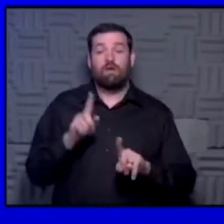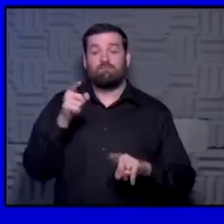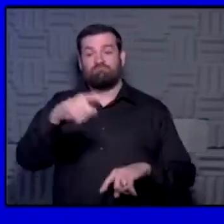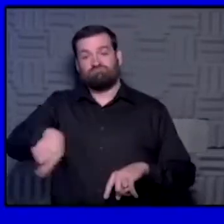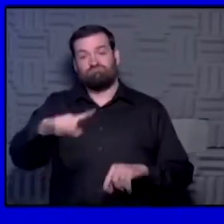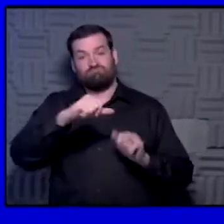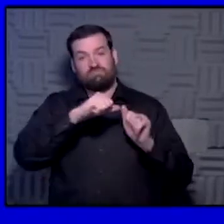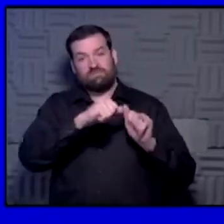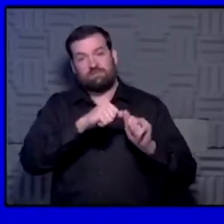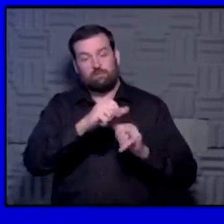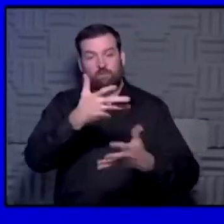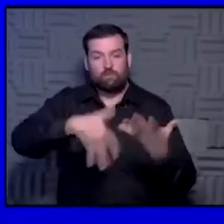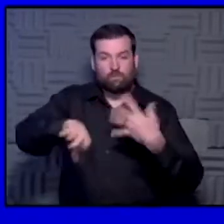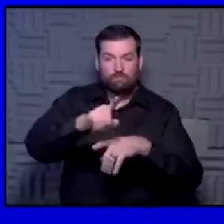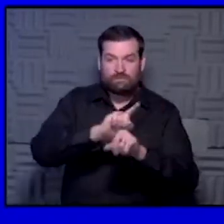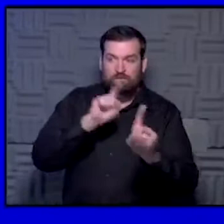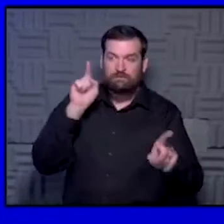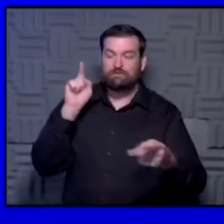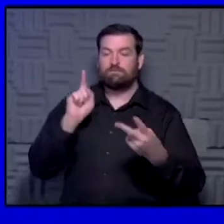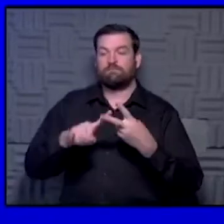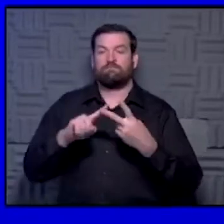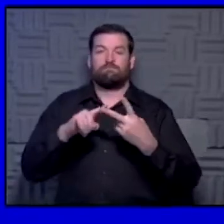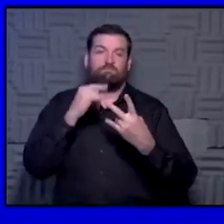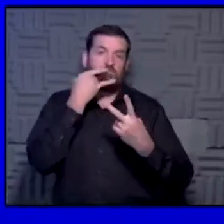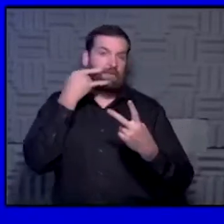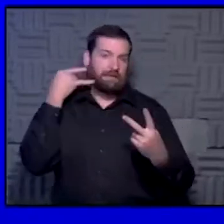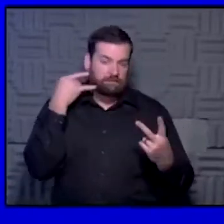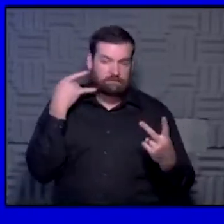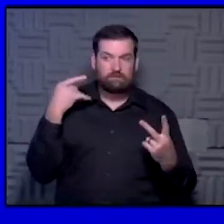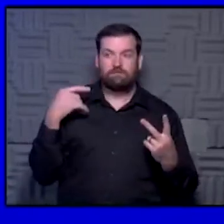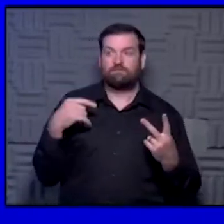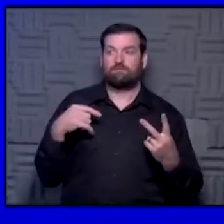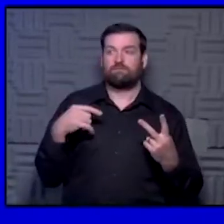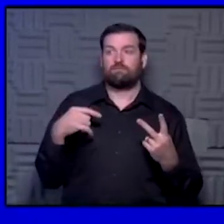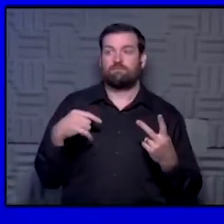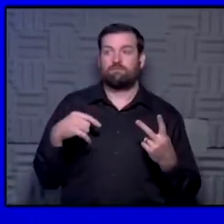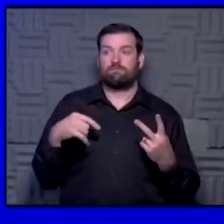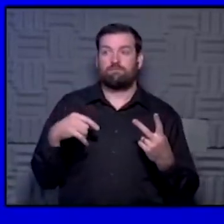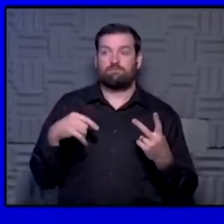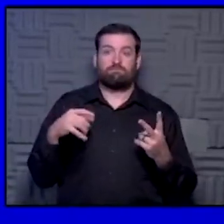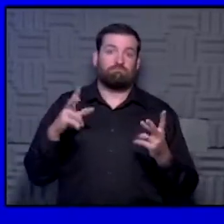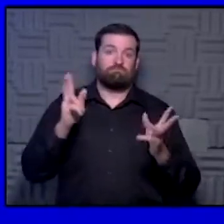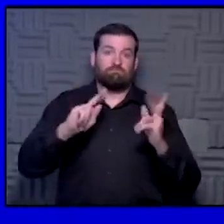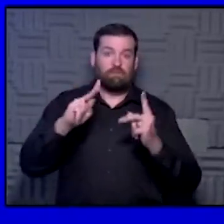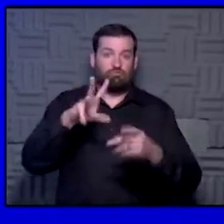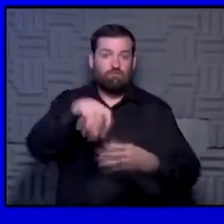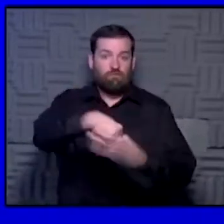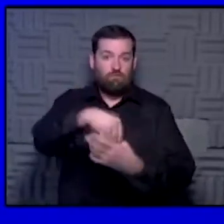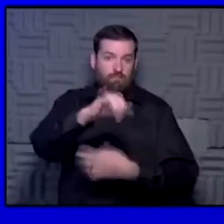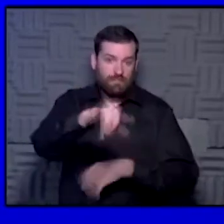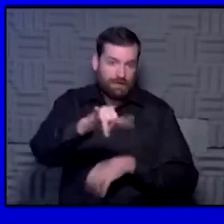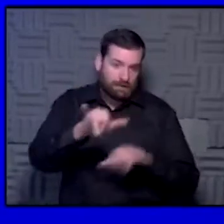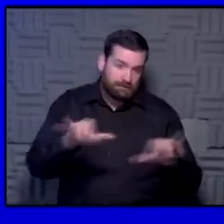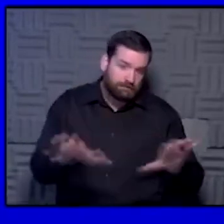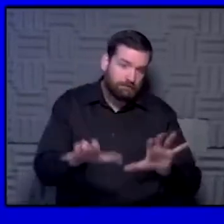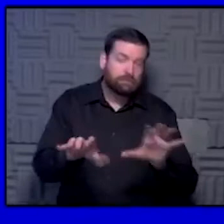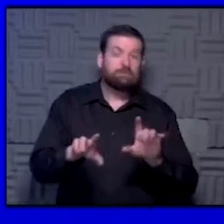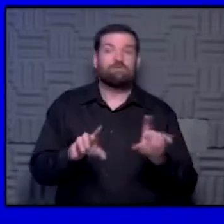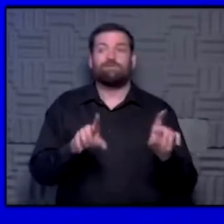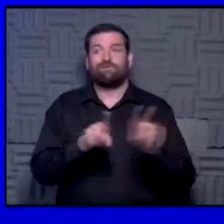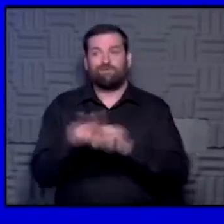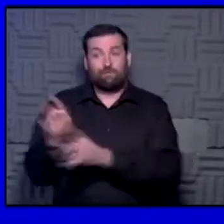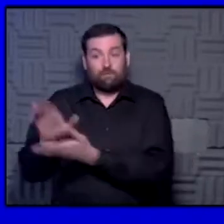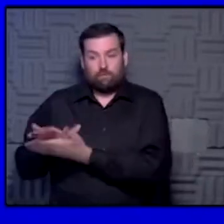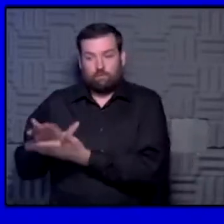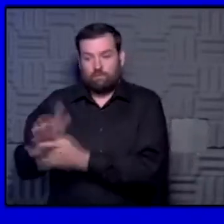do the distancing and the masking, and that is the people associated with those activities that you're talking about, but also in the